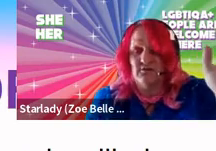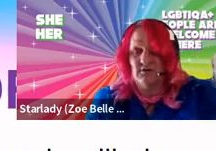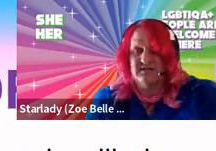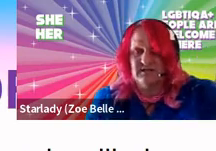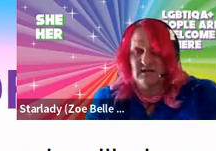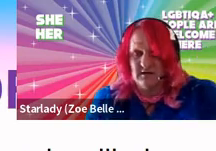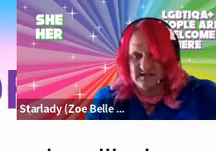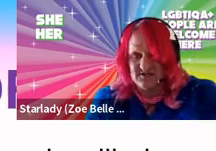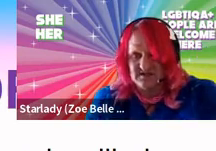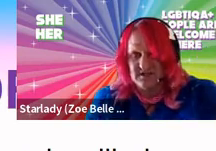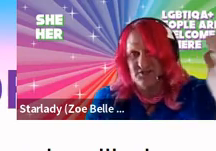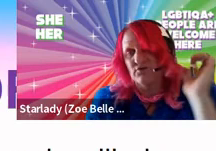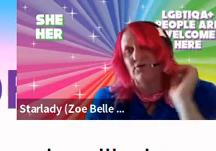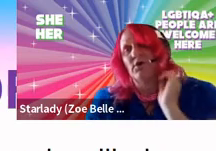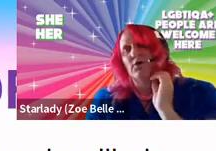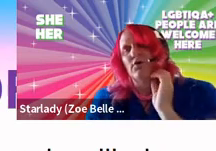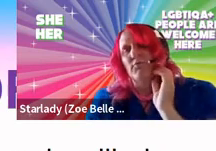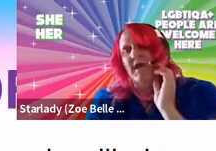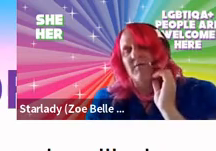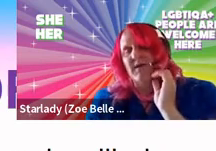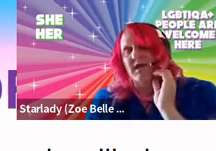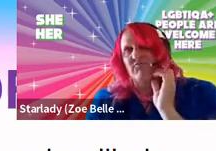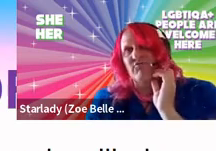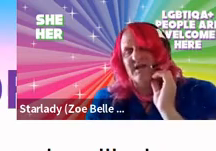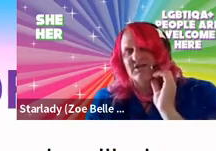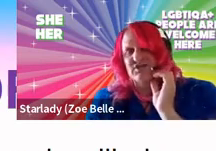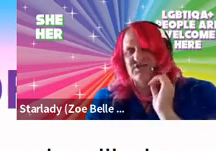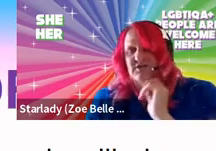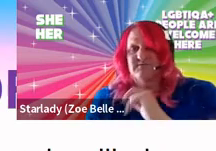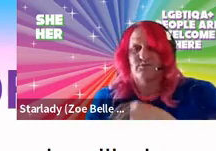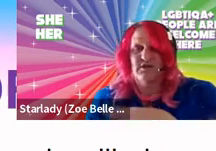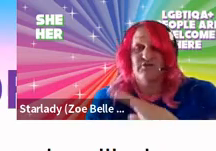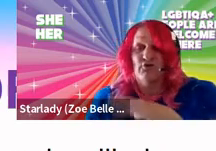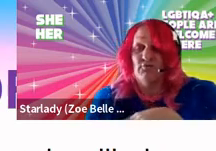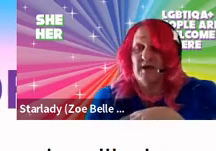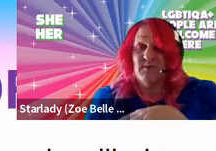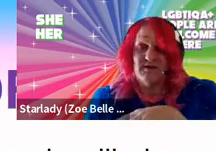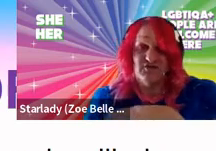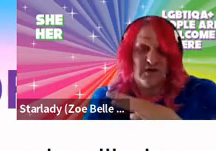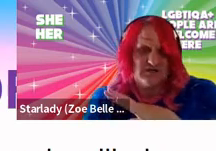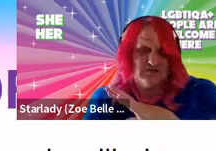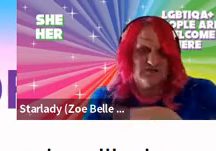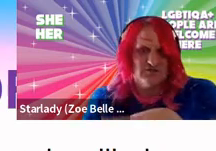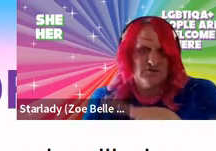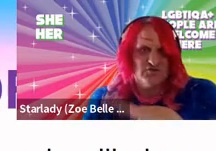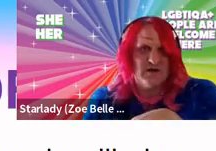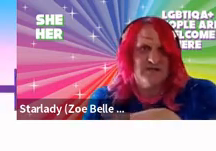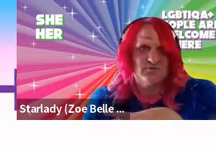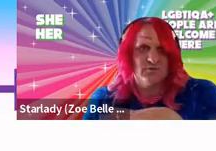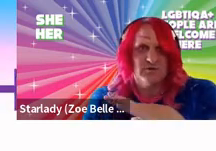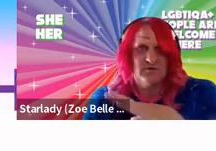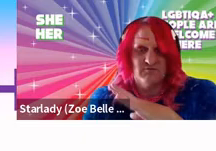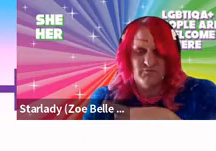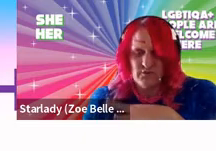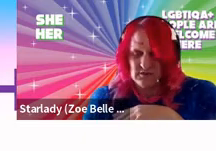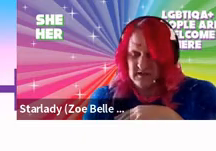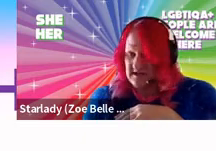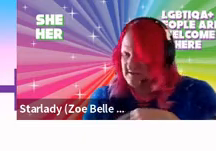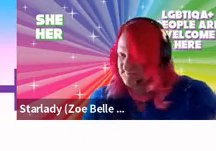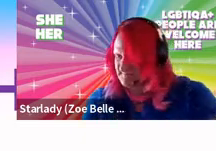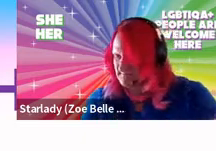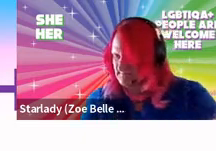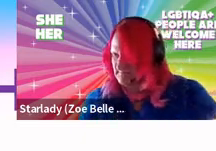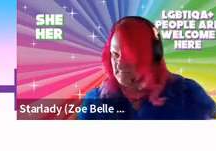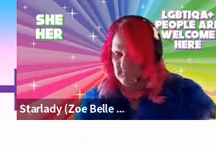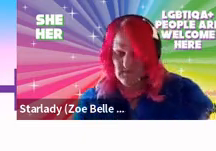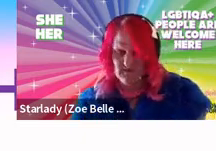as straight or heterosexual, who may be in relationships with or may be attracted to trans women